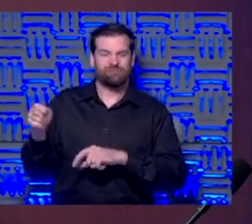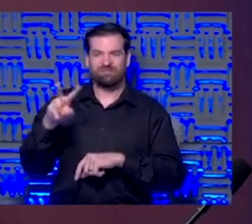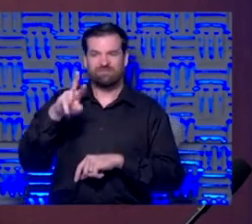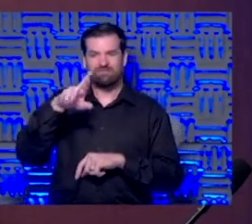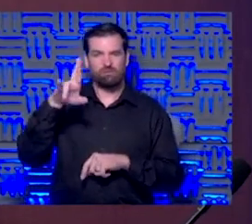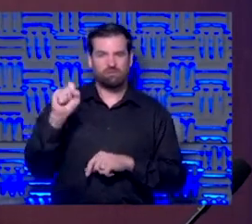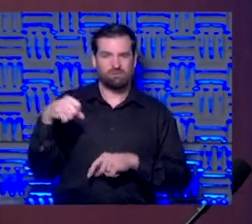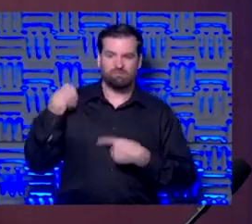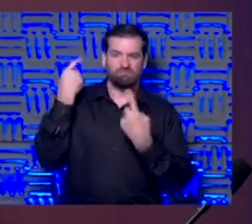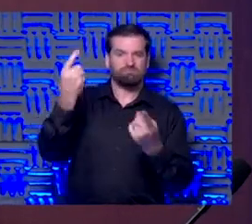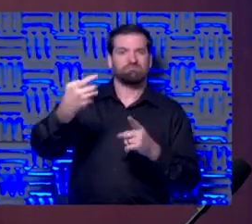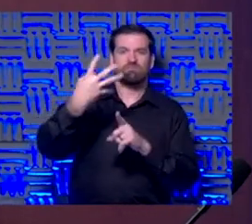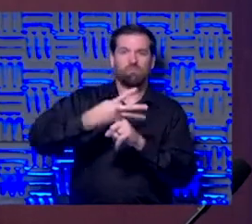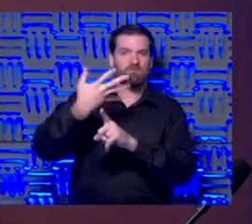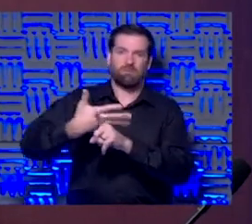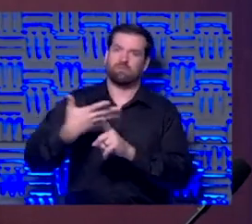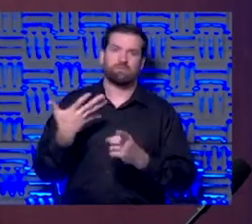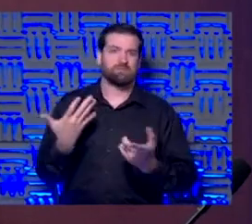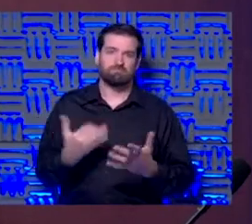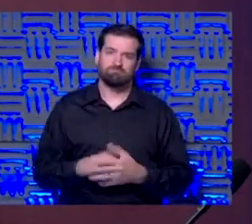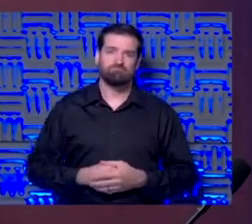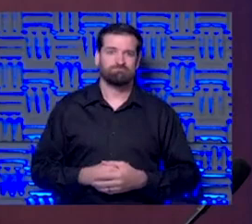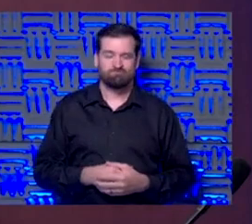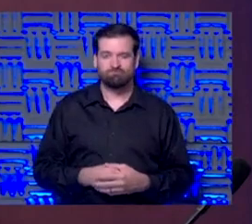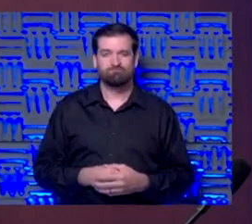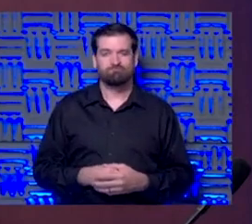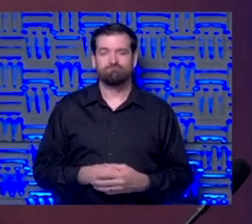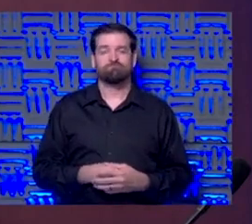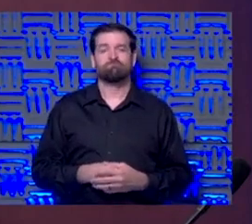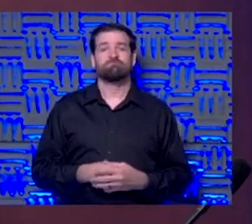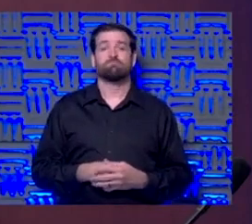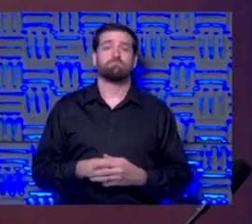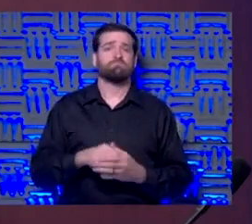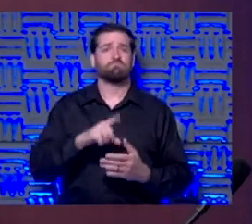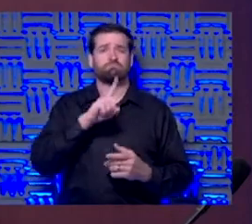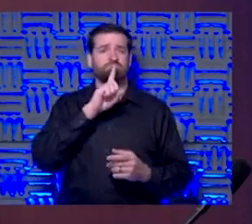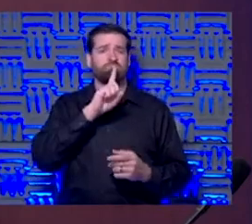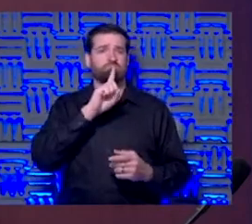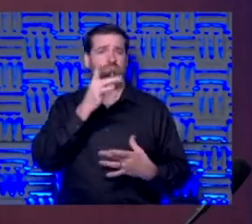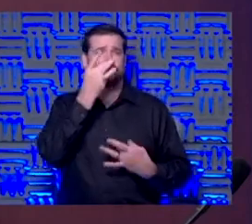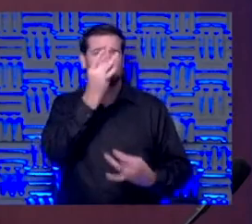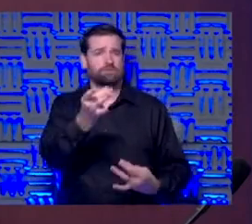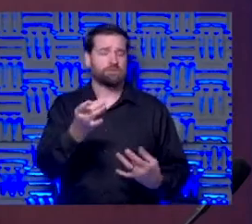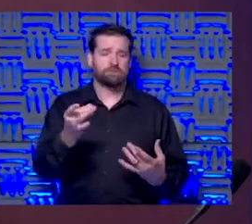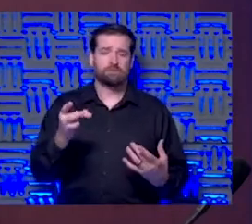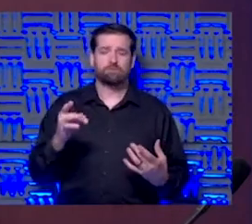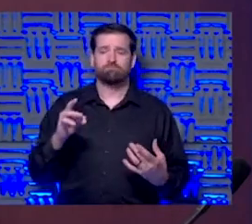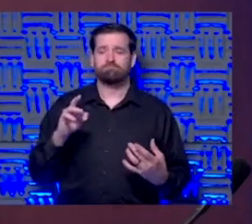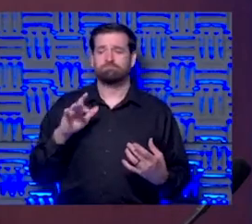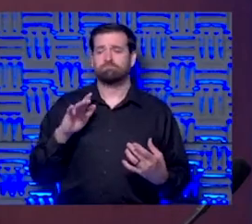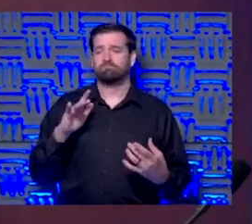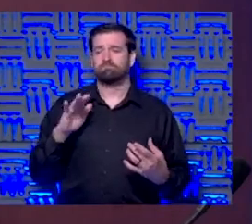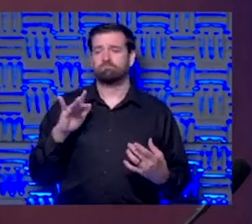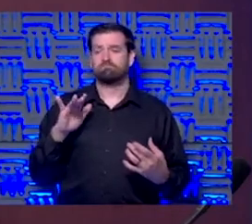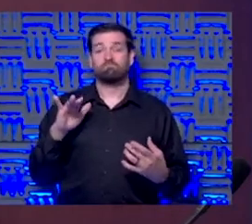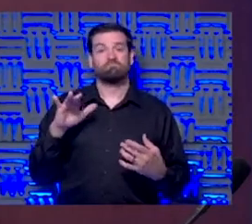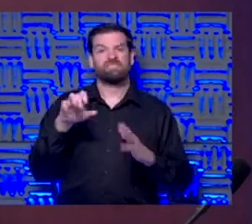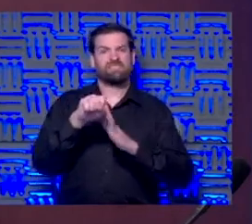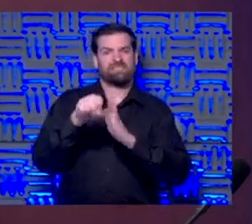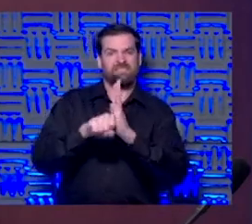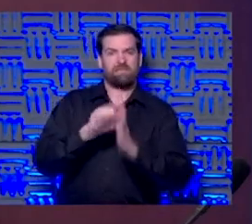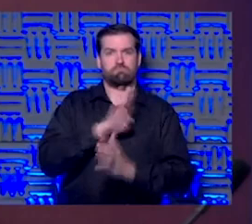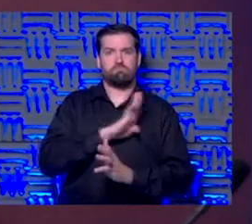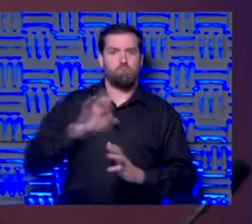past 4 or 5 months. Definitely. So I think it was really interesting, the outcome of the State Board of